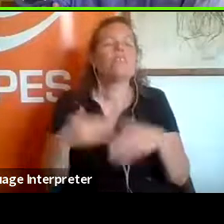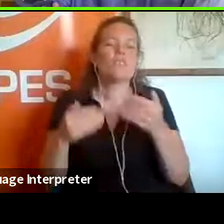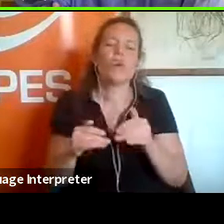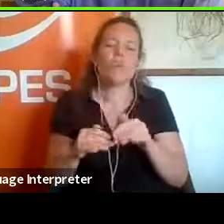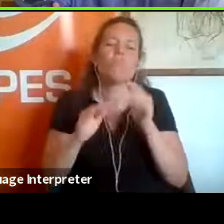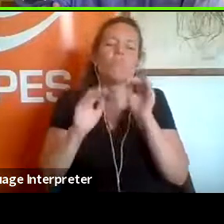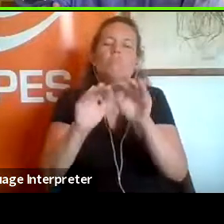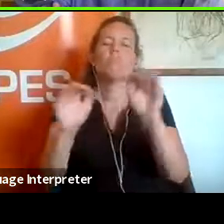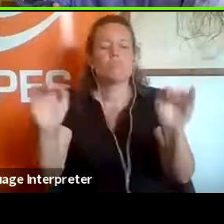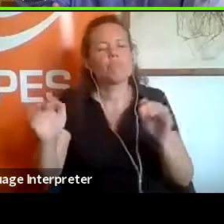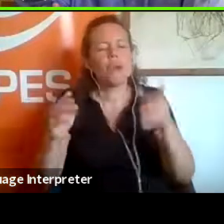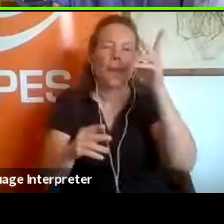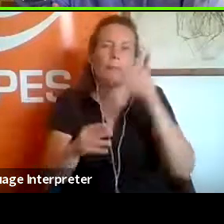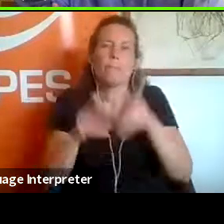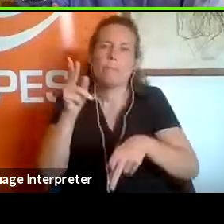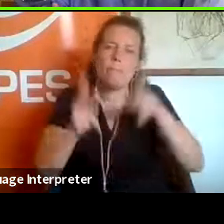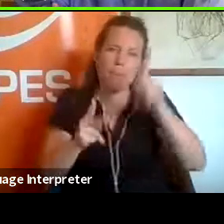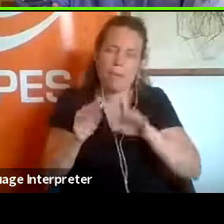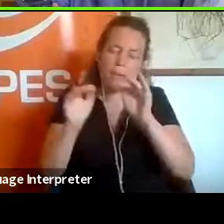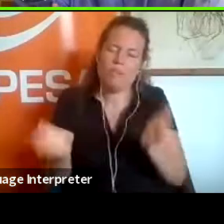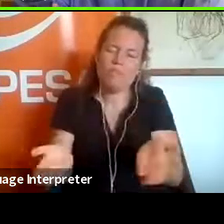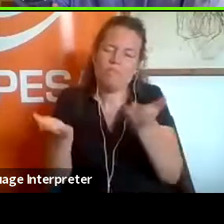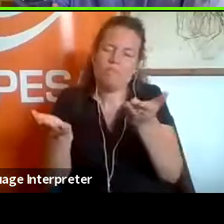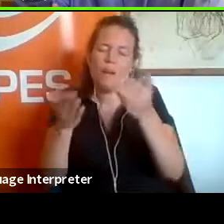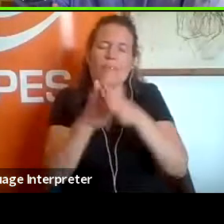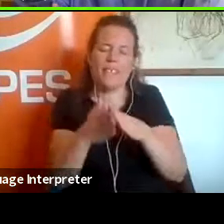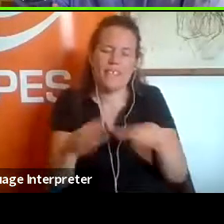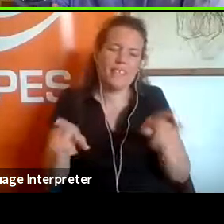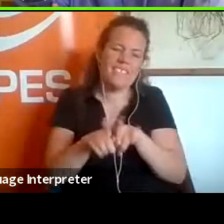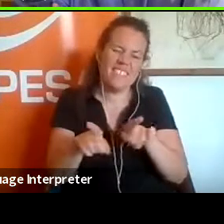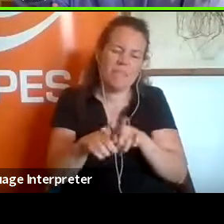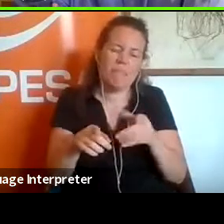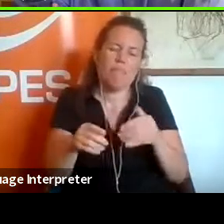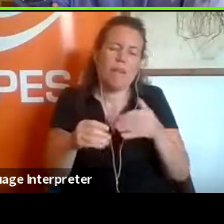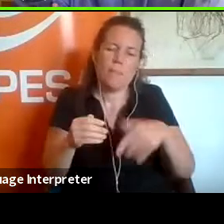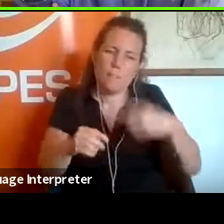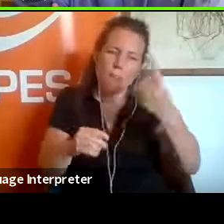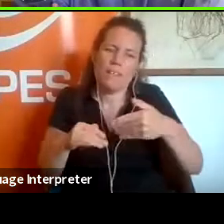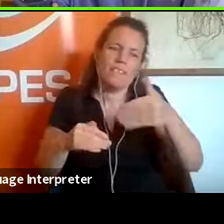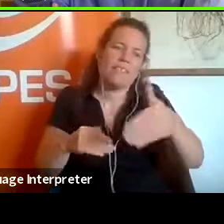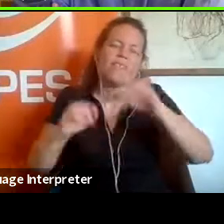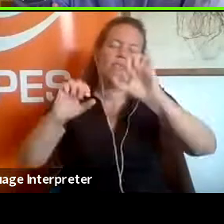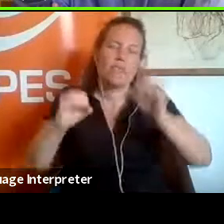where we are as much as we can. We hope to do another one at the Bread and Net conference,